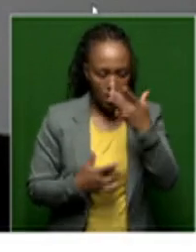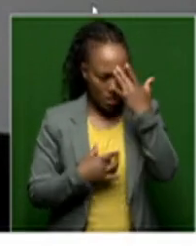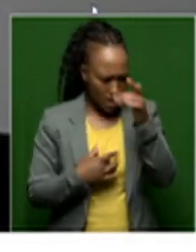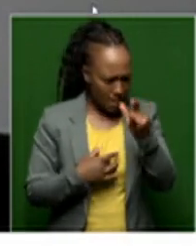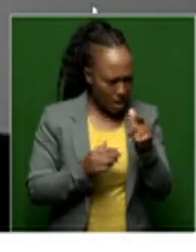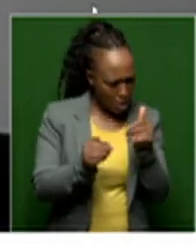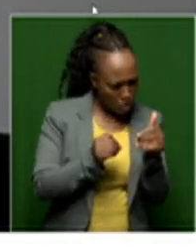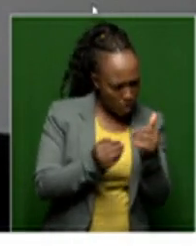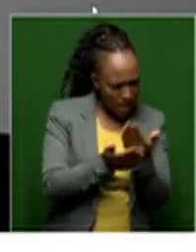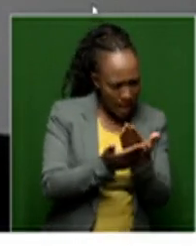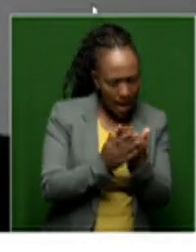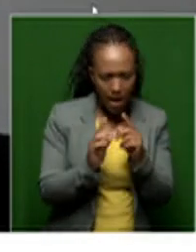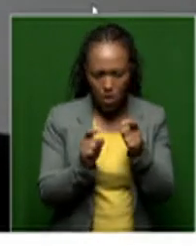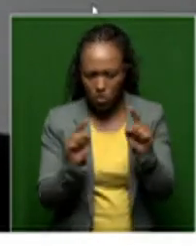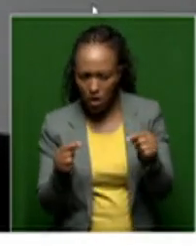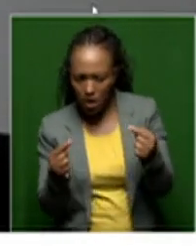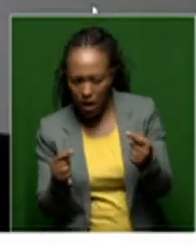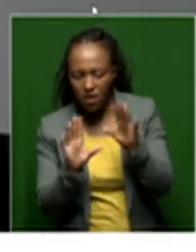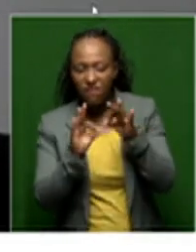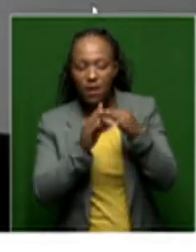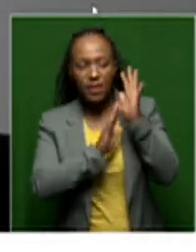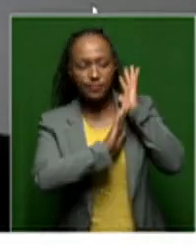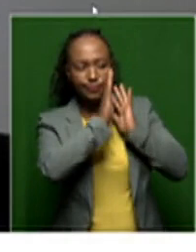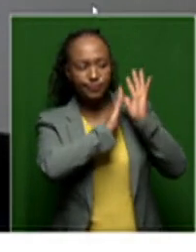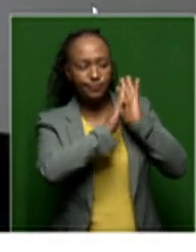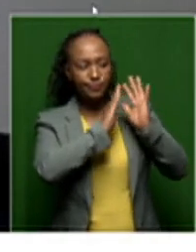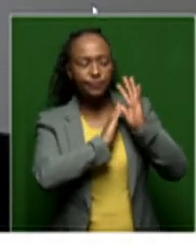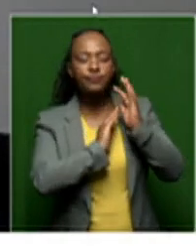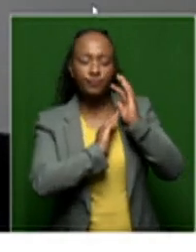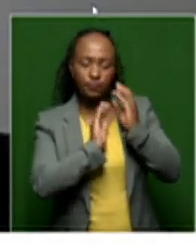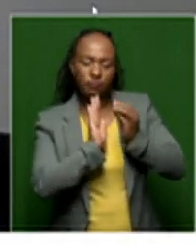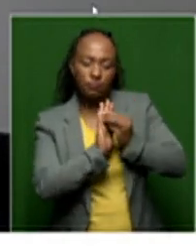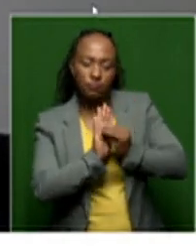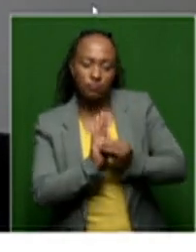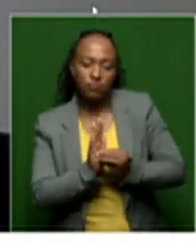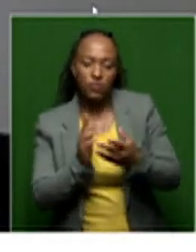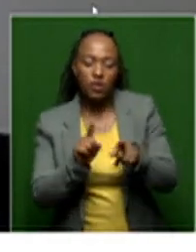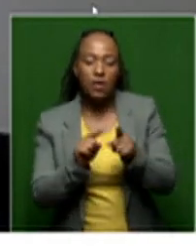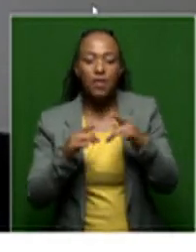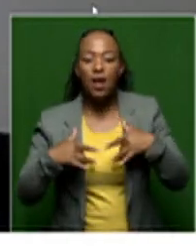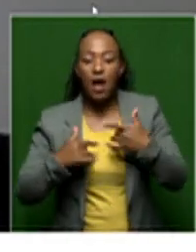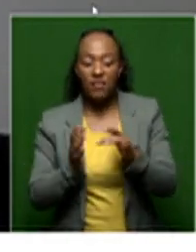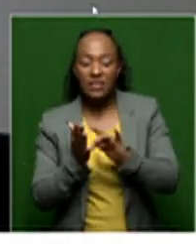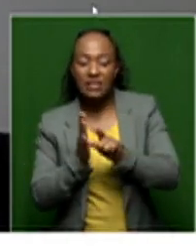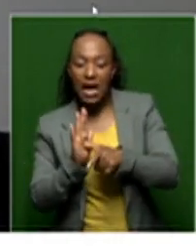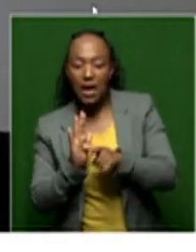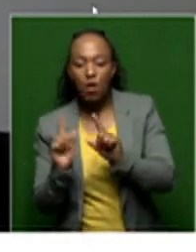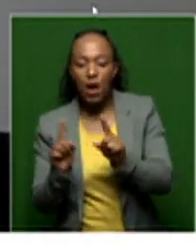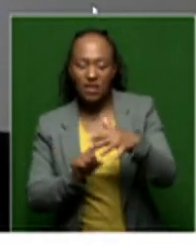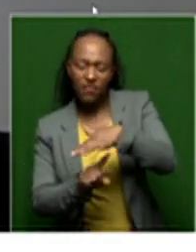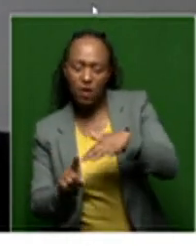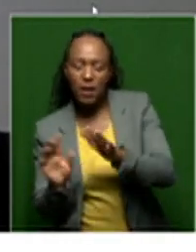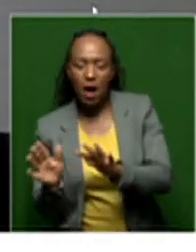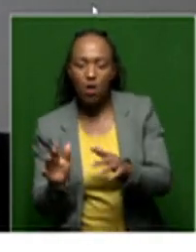controllable and uncontrollable risk factors. They would take the family history into consideration. They would take current lifestyle, environment, and all of that before they make a